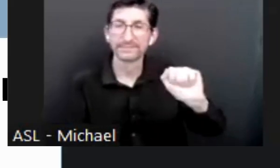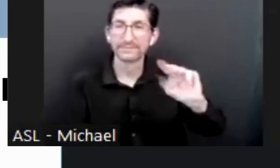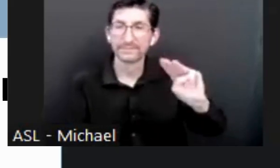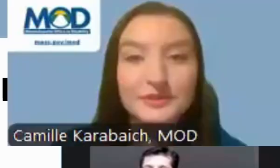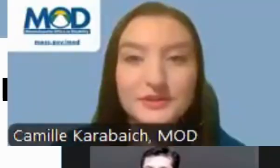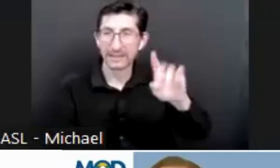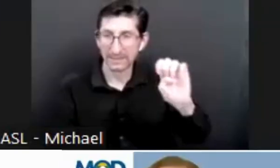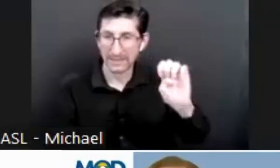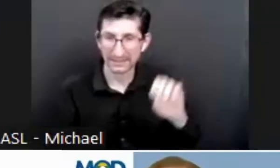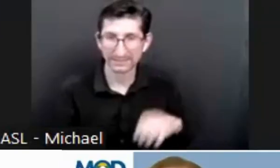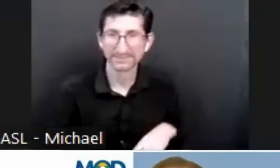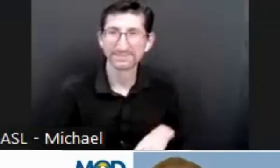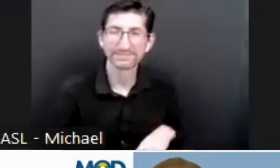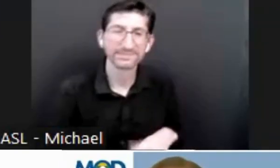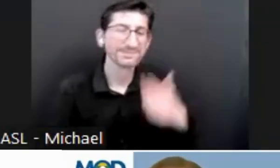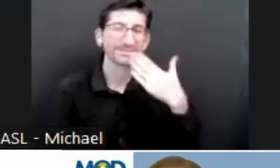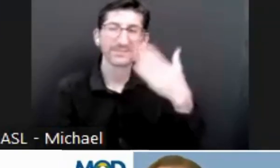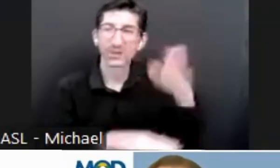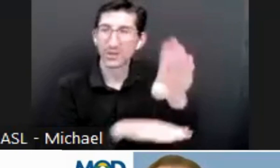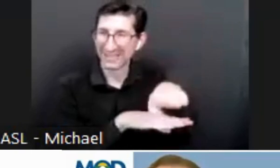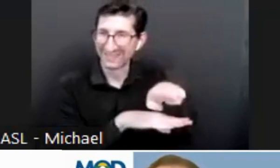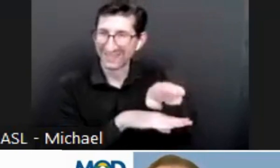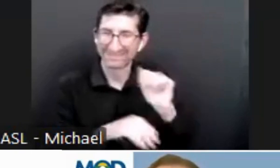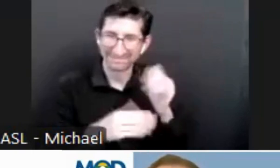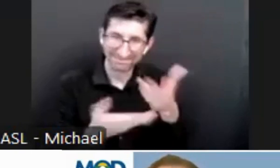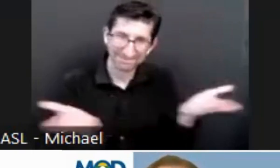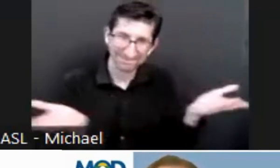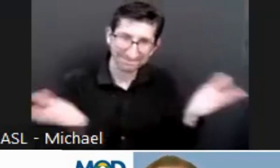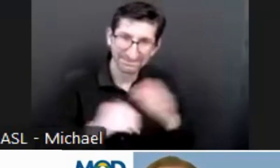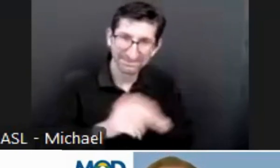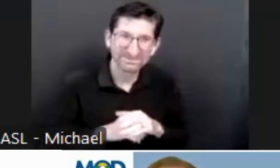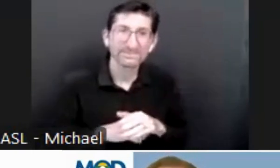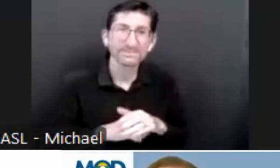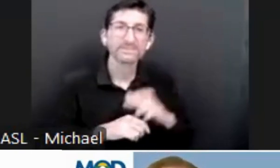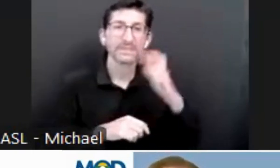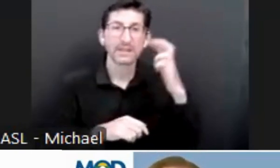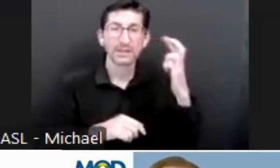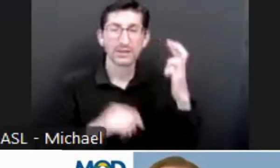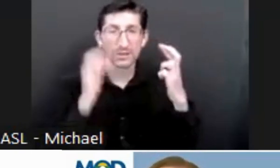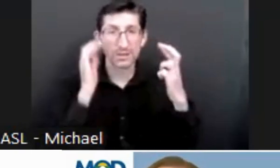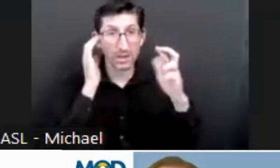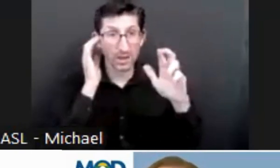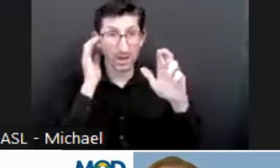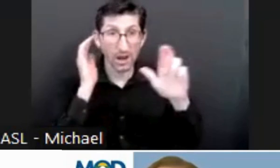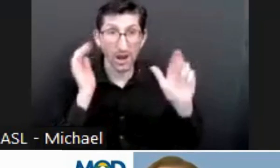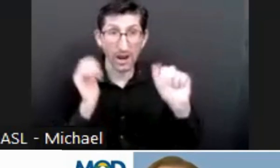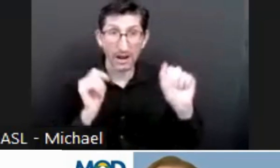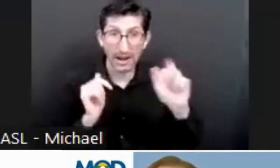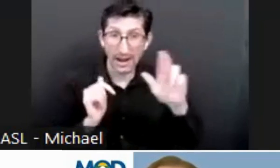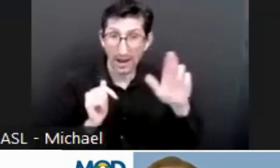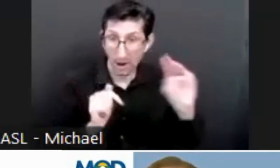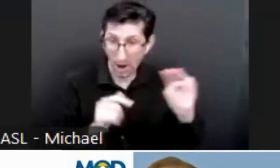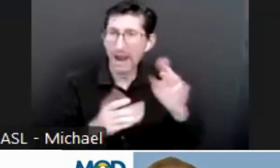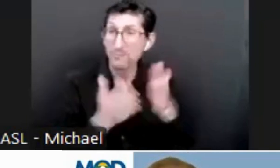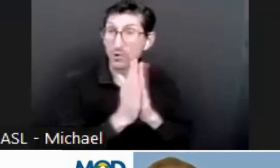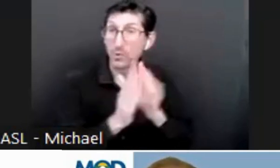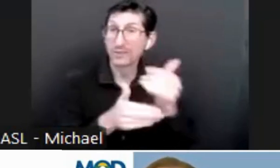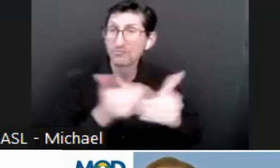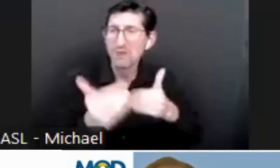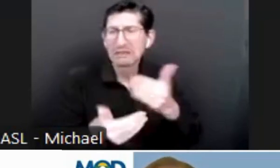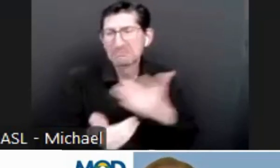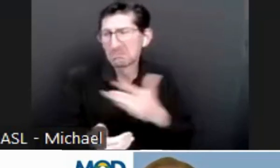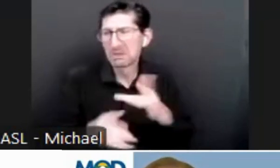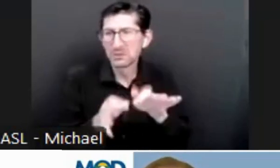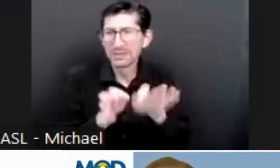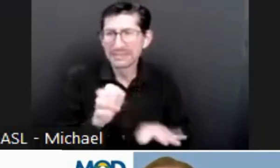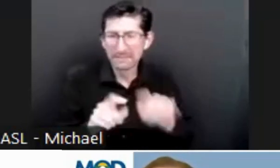evening. So the reasonable accommodation and modification request process is generally very simple, but we've broken it down into